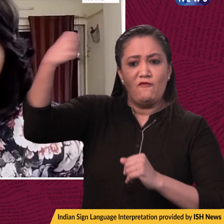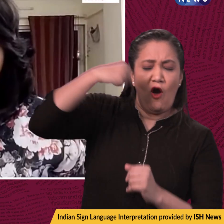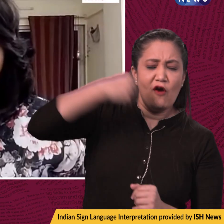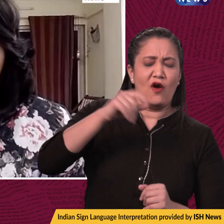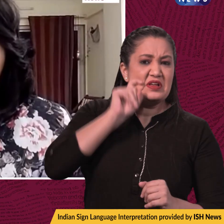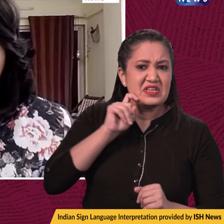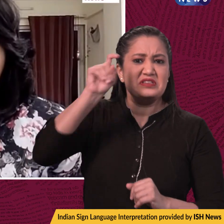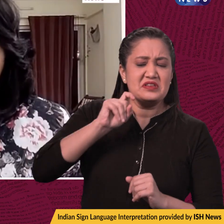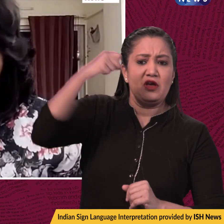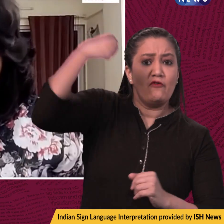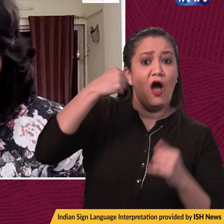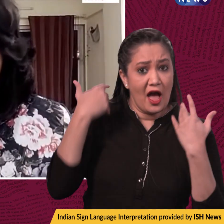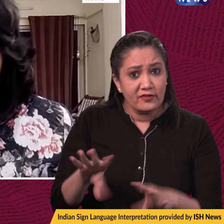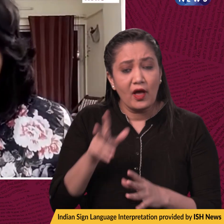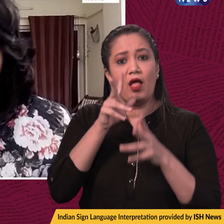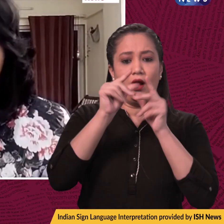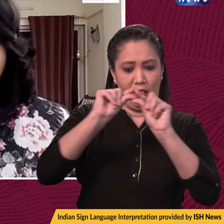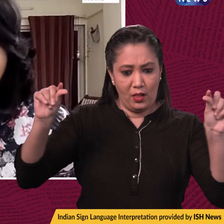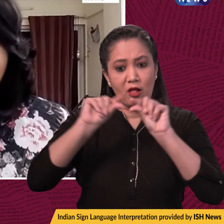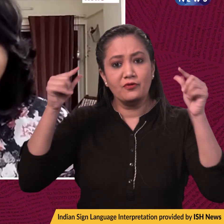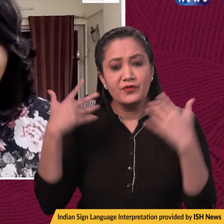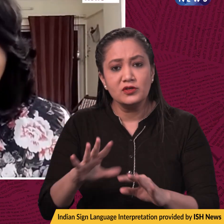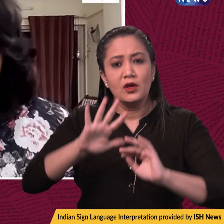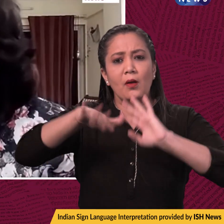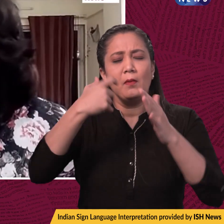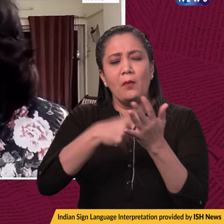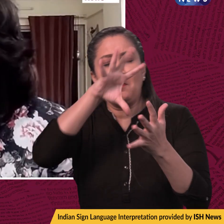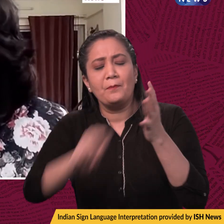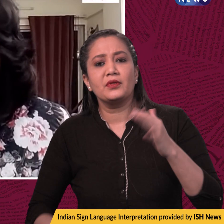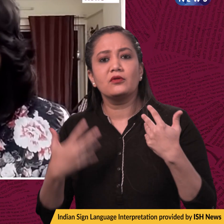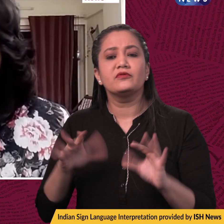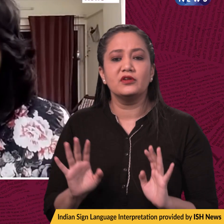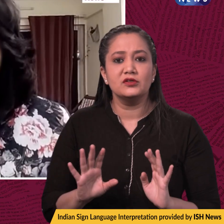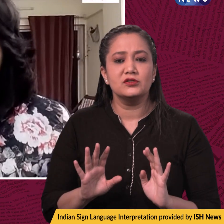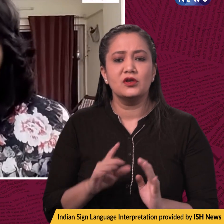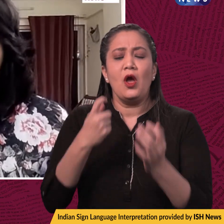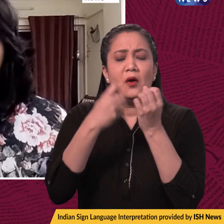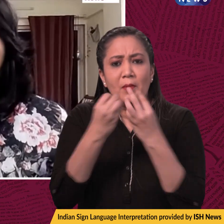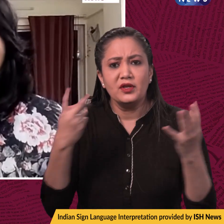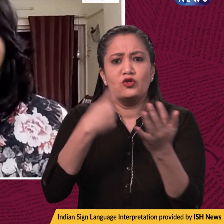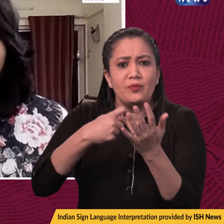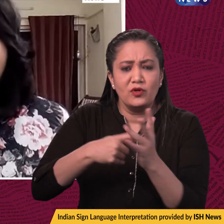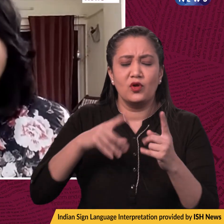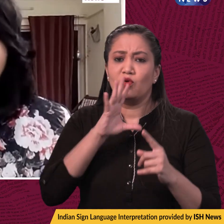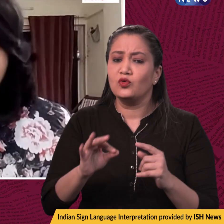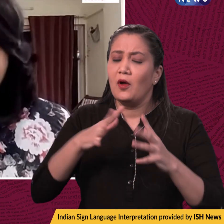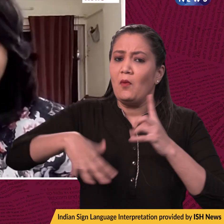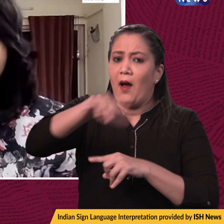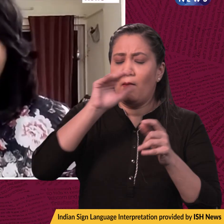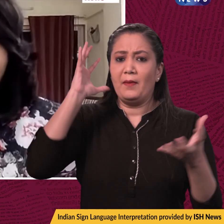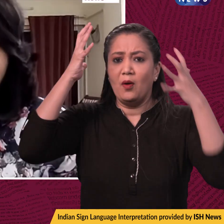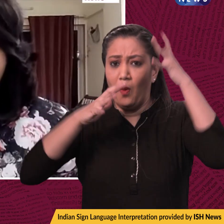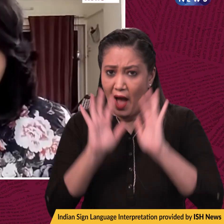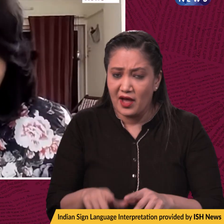her to have sex with him. Now, the post was subsequently taken down. There were a lot of reports about how there was global